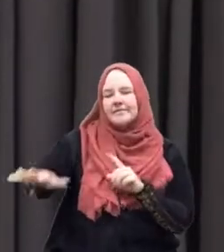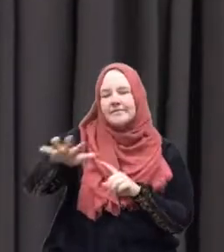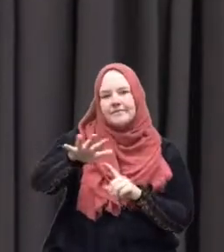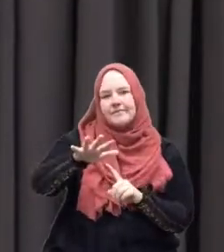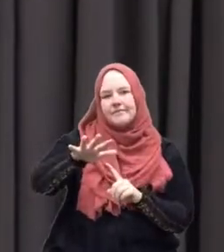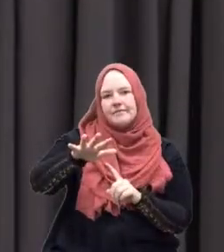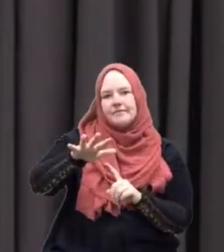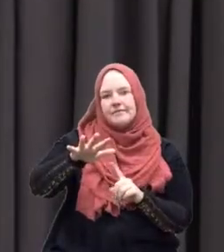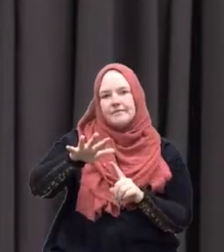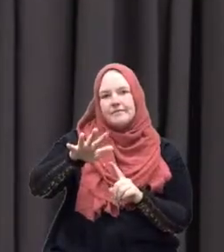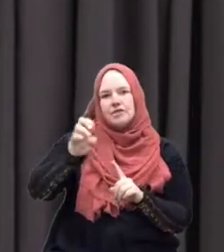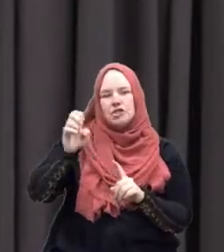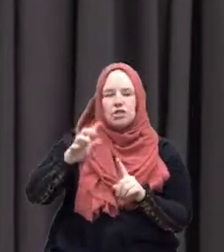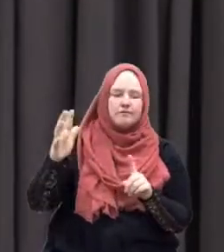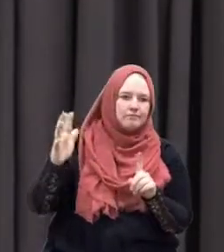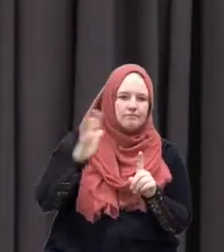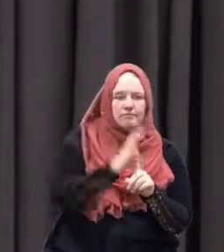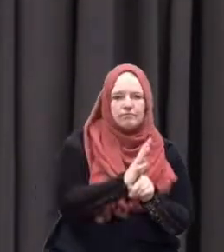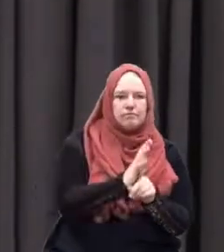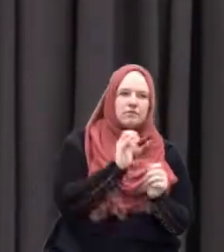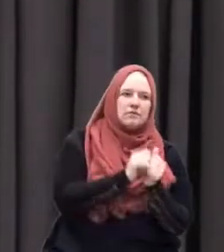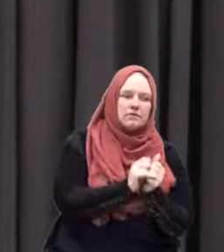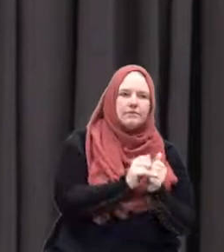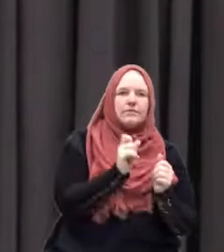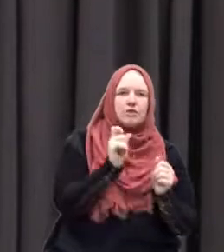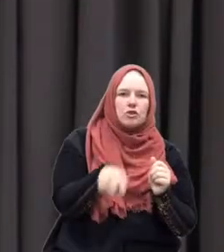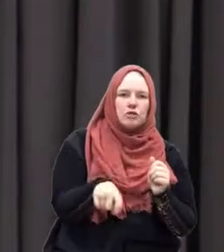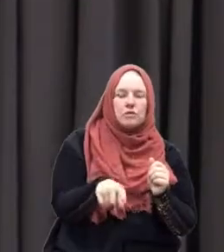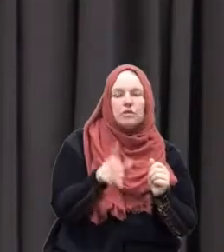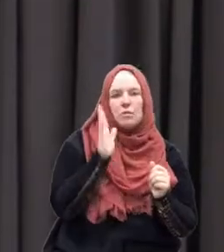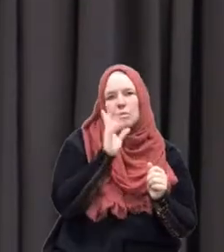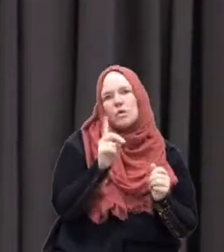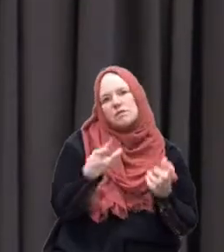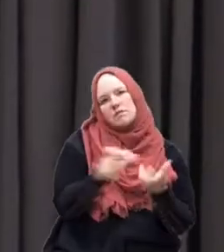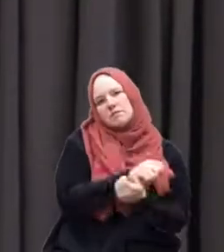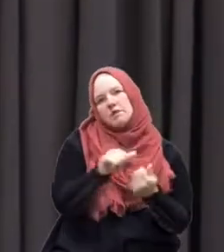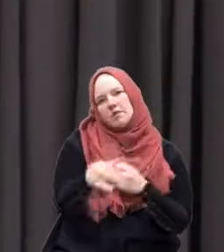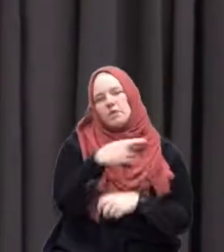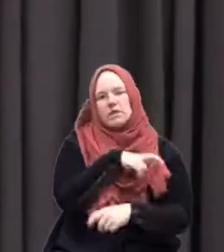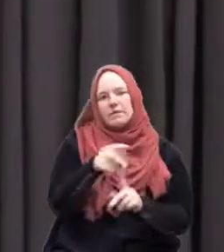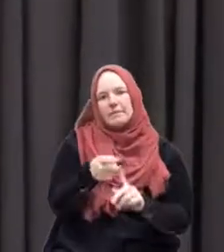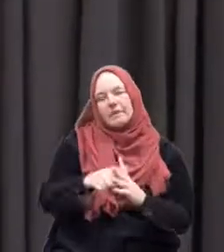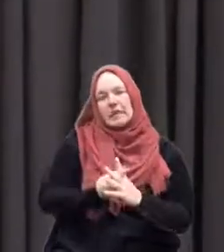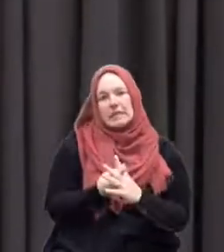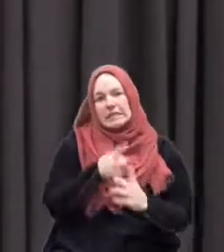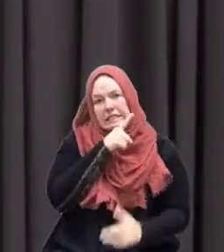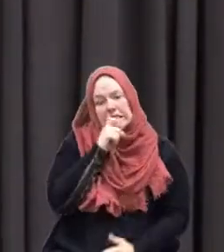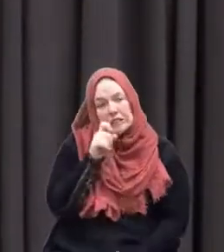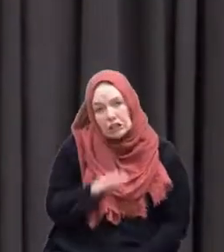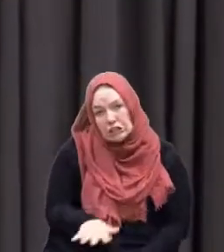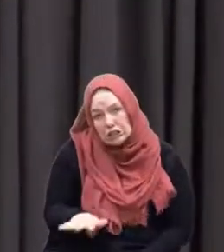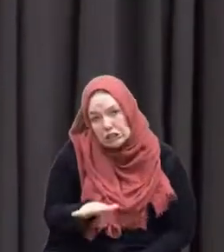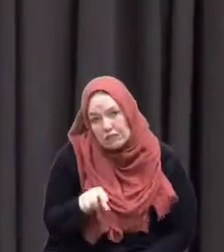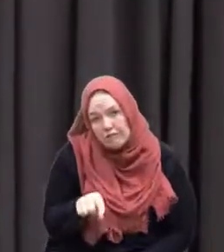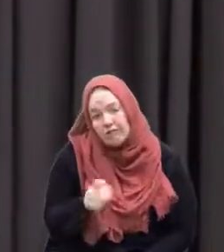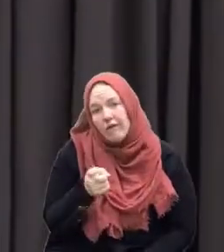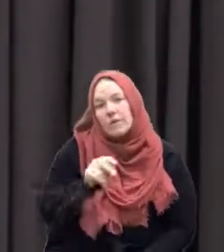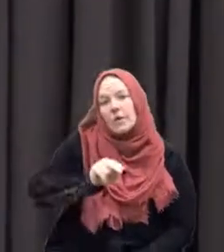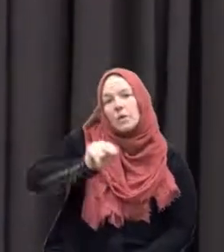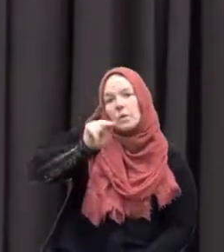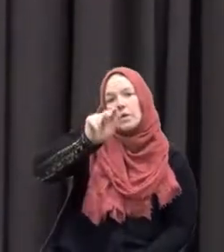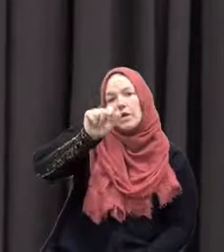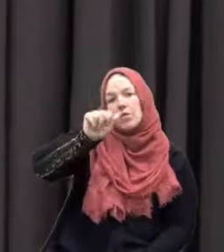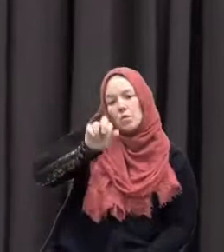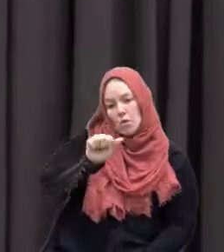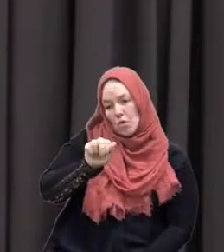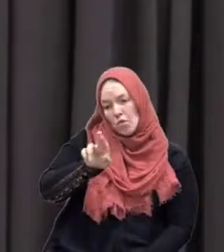and decimated that religion from the beginning? They would. Even though it was a desert, from the